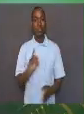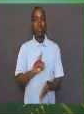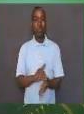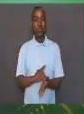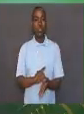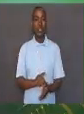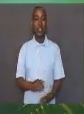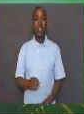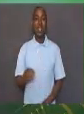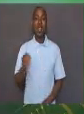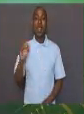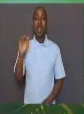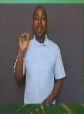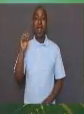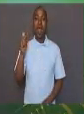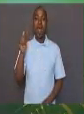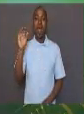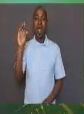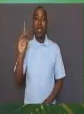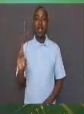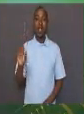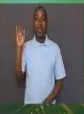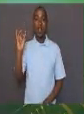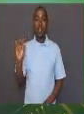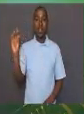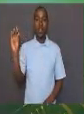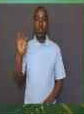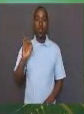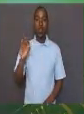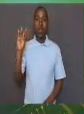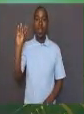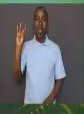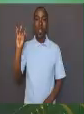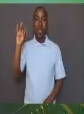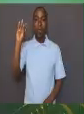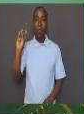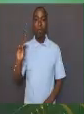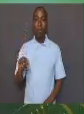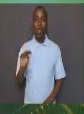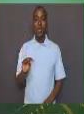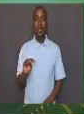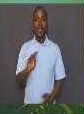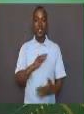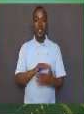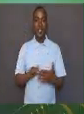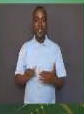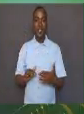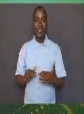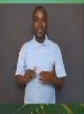Dr. Lema discovered an effective and cost-efficient way to